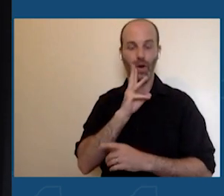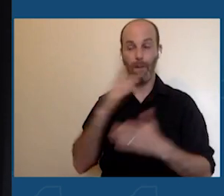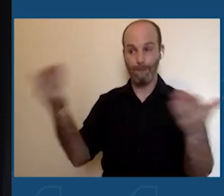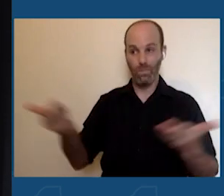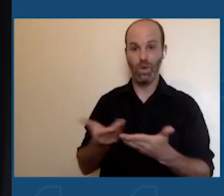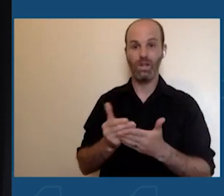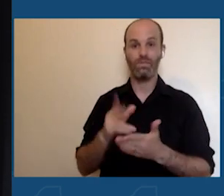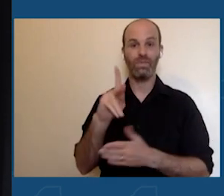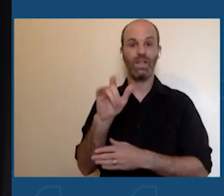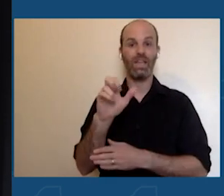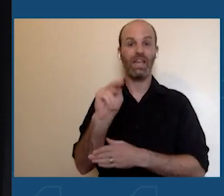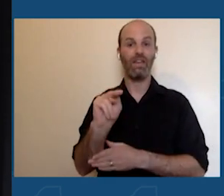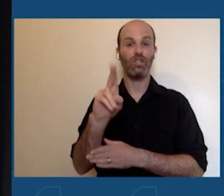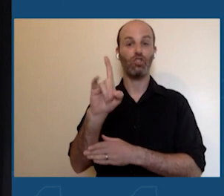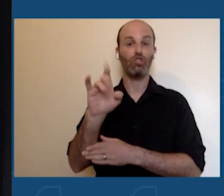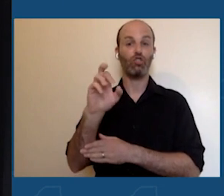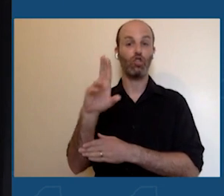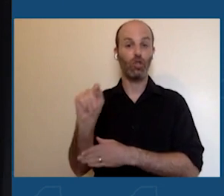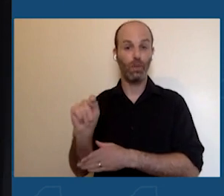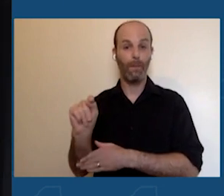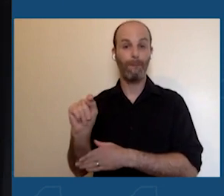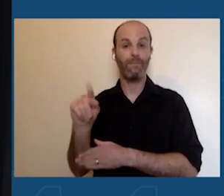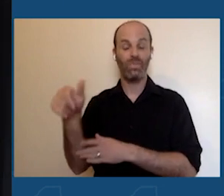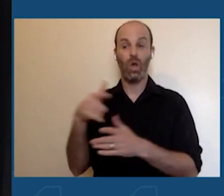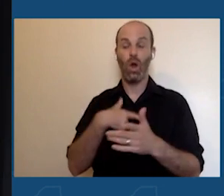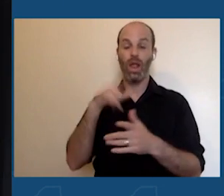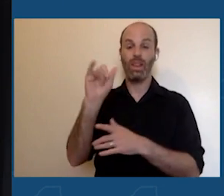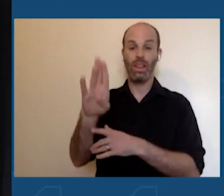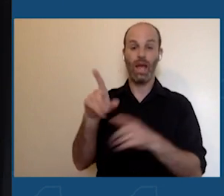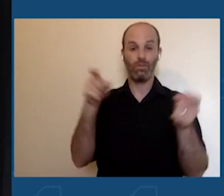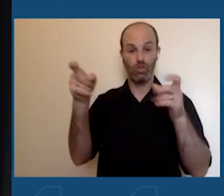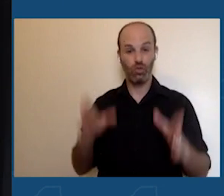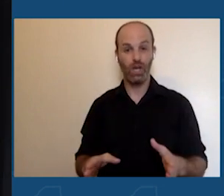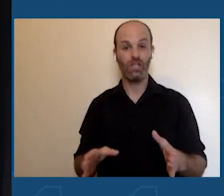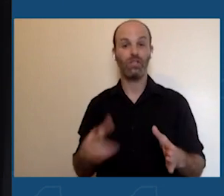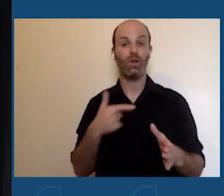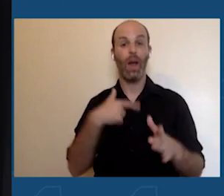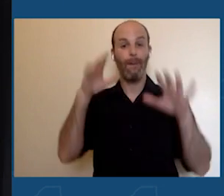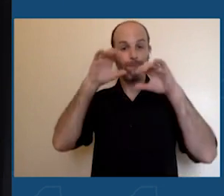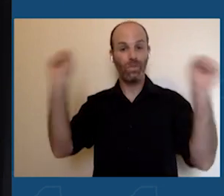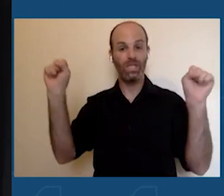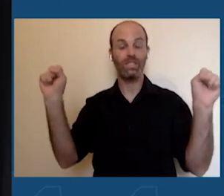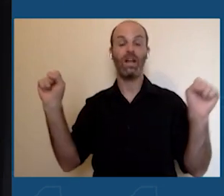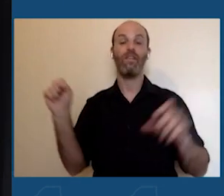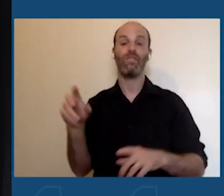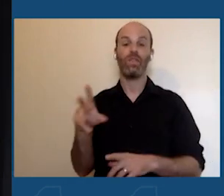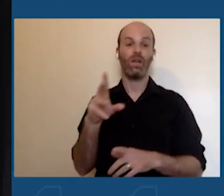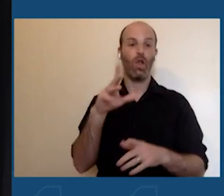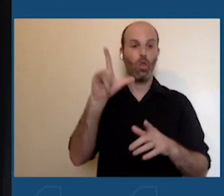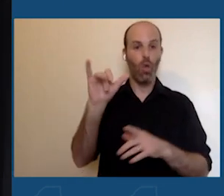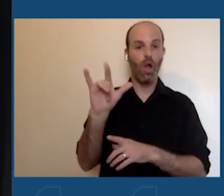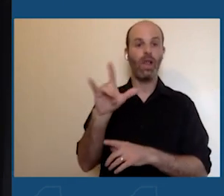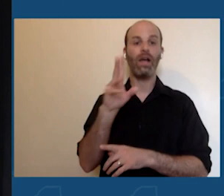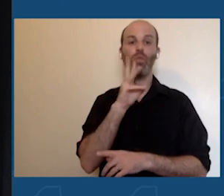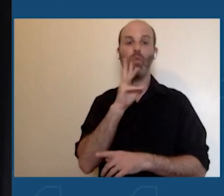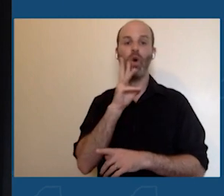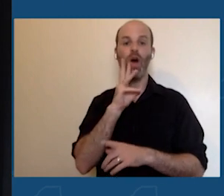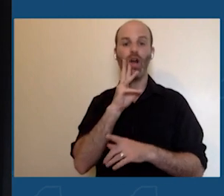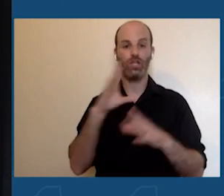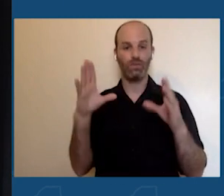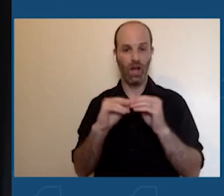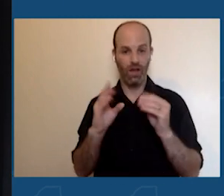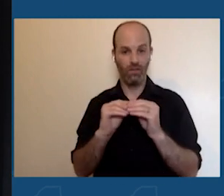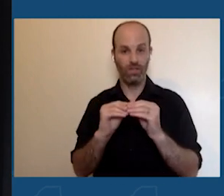Kevin Dirk, our laboratory director and also president of the Long Island Water Conference. We also have